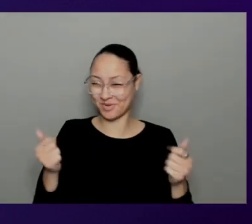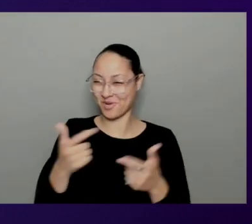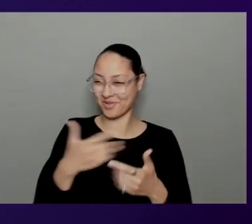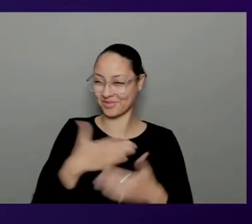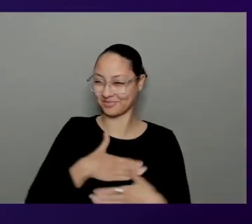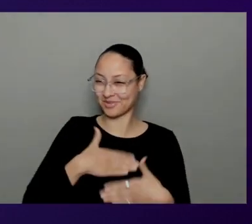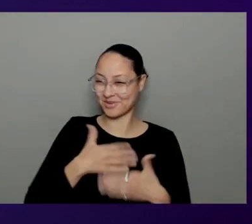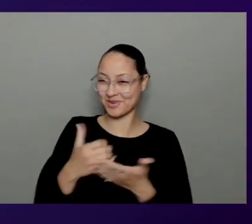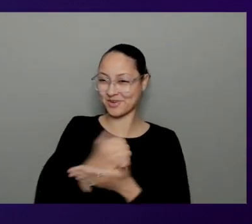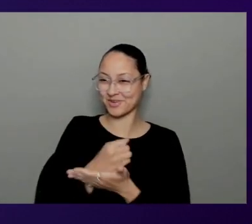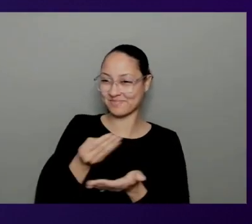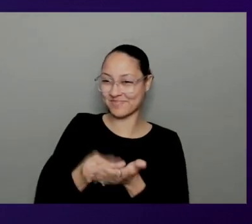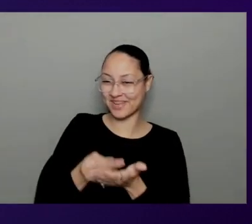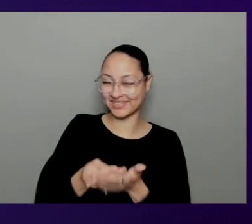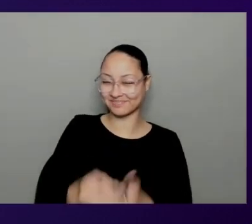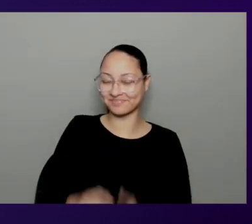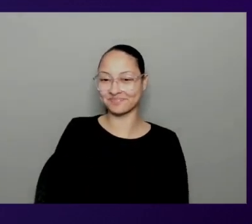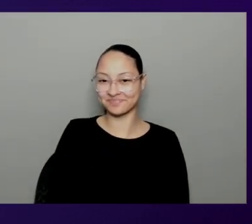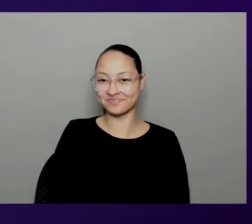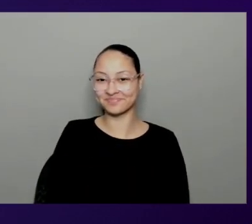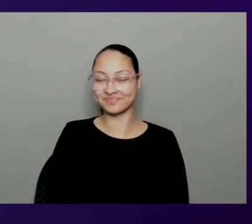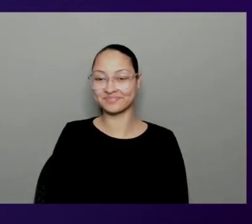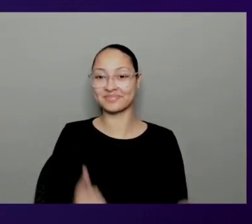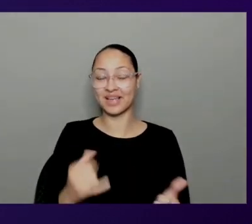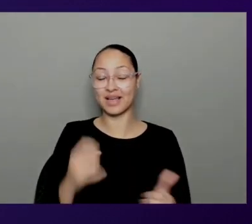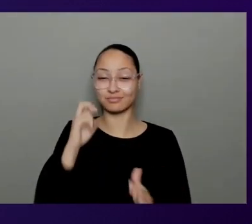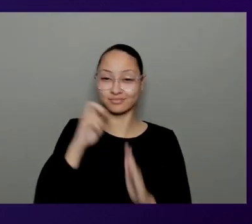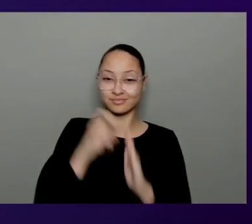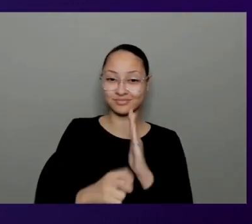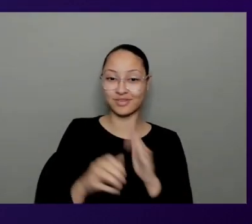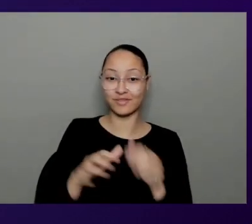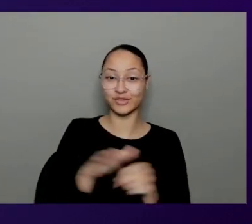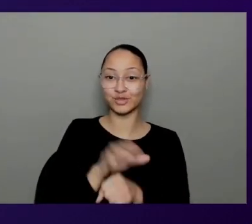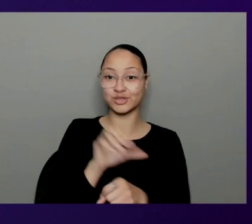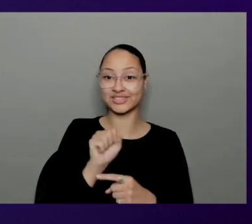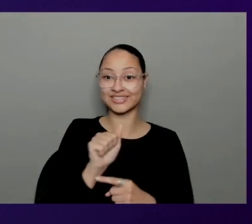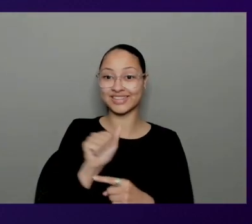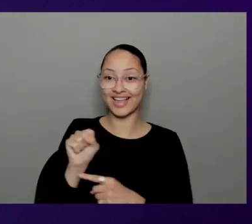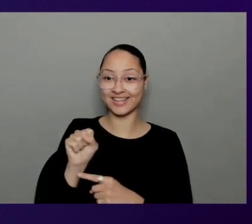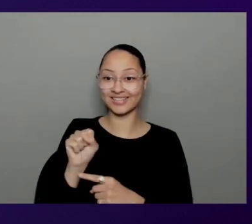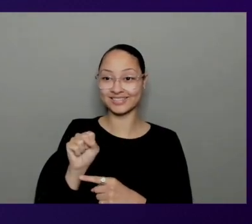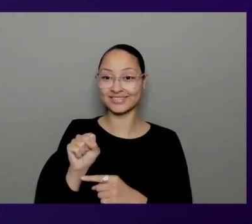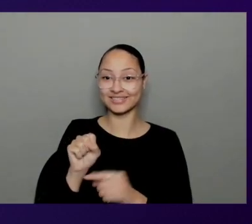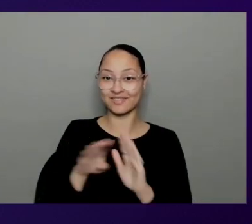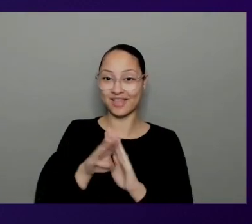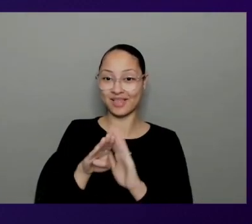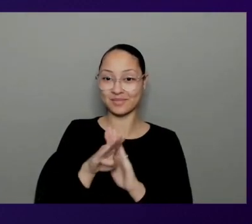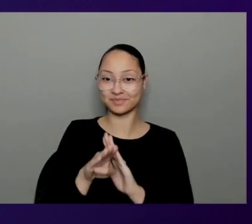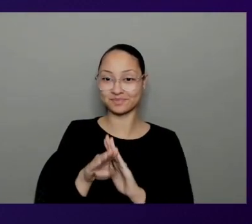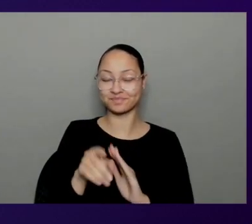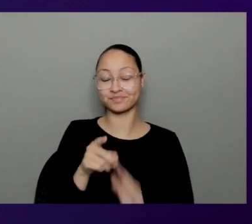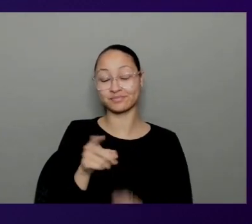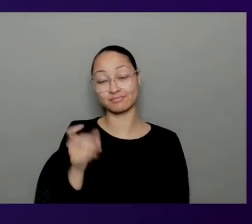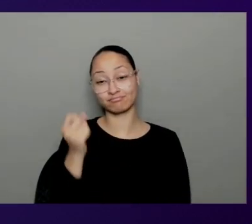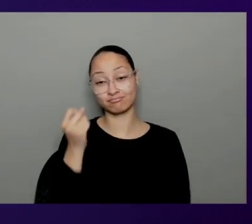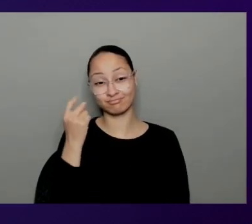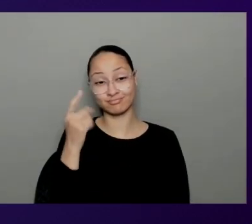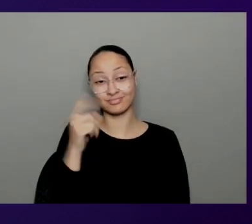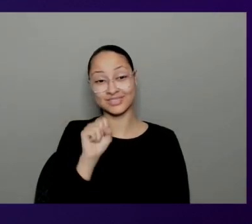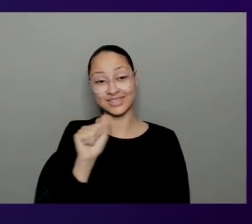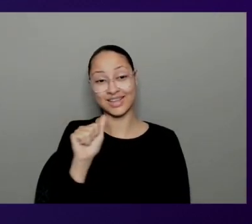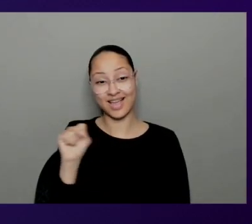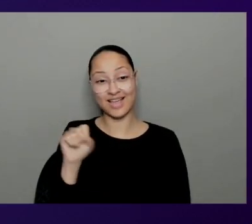into full-stack application development, okay? SaaS developers, let's just be real. You kind of have to do a